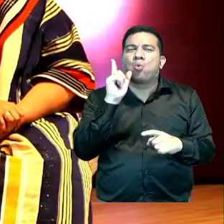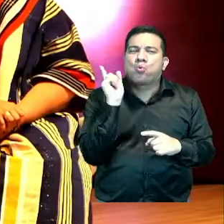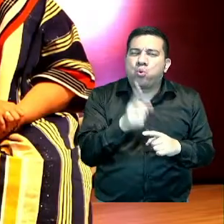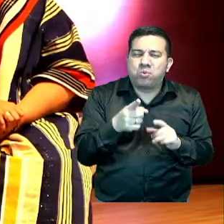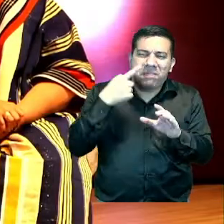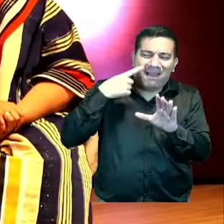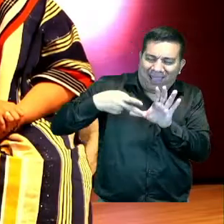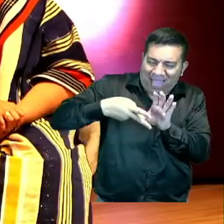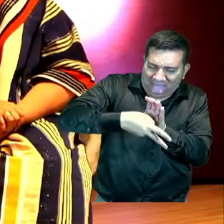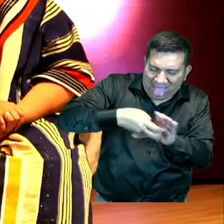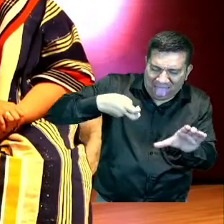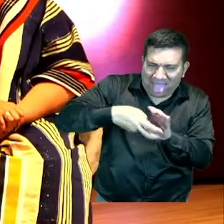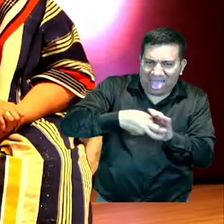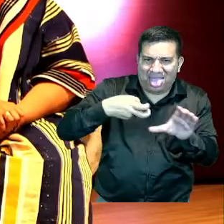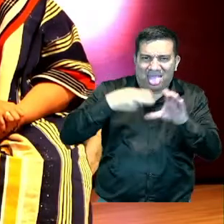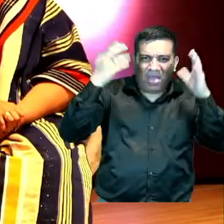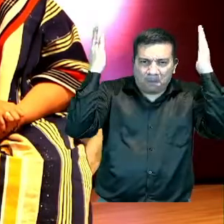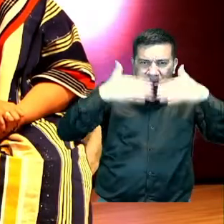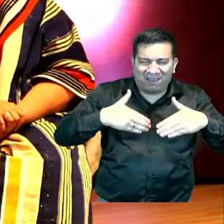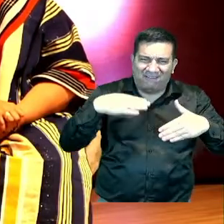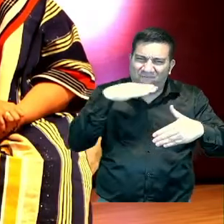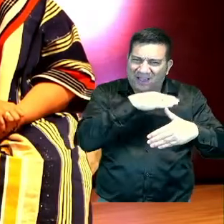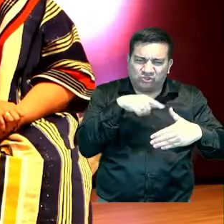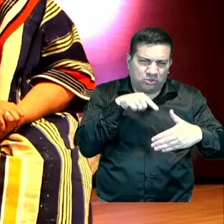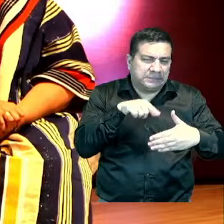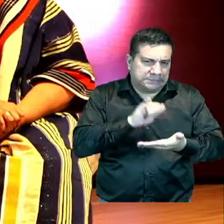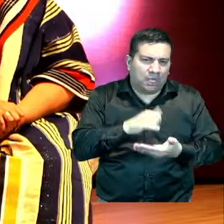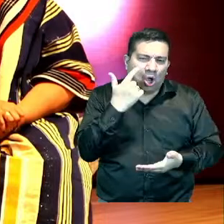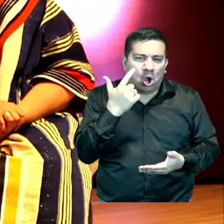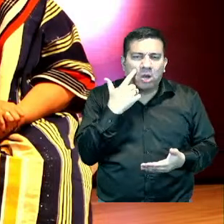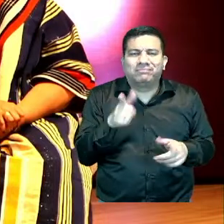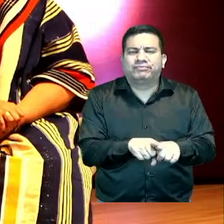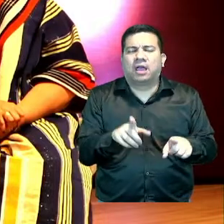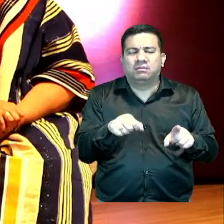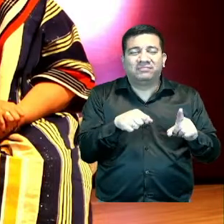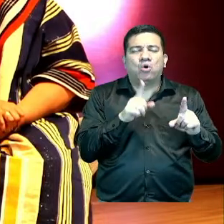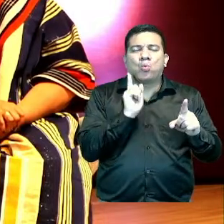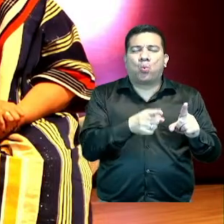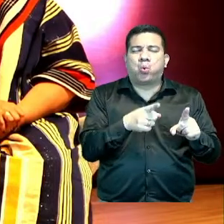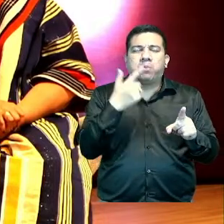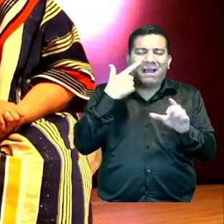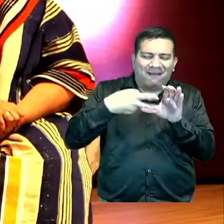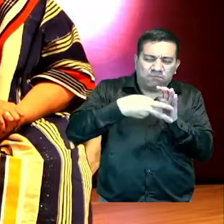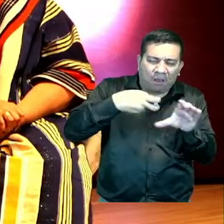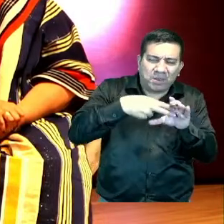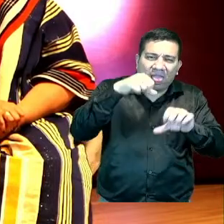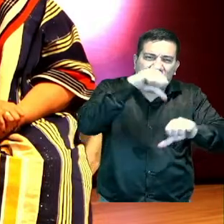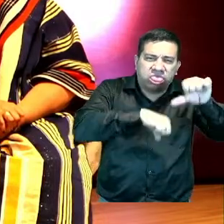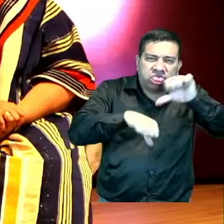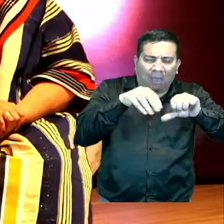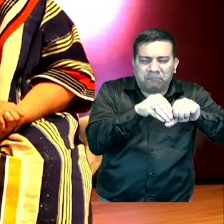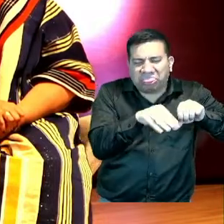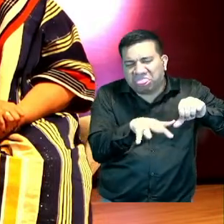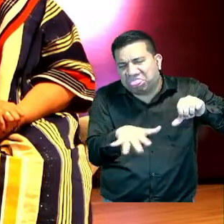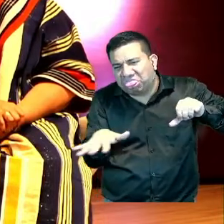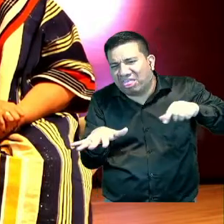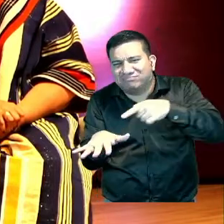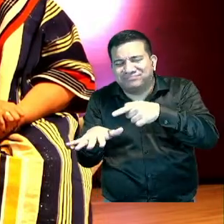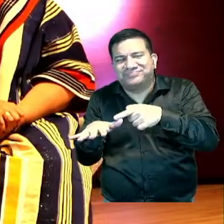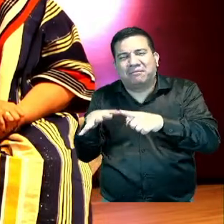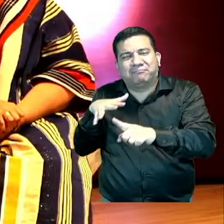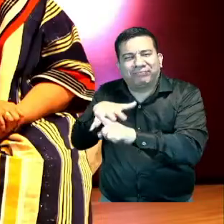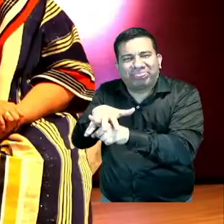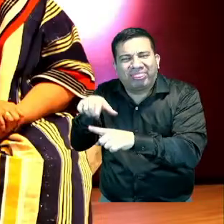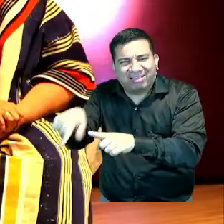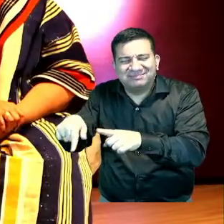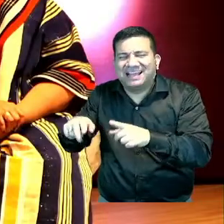stripped, as our land was being stripped with illegal mining, poisoning our rivers with the mercury from the